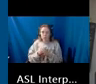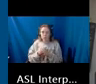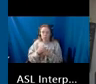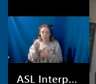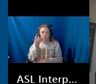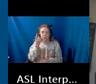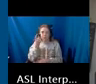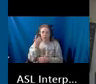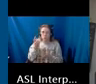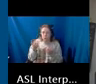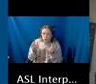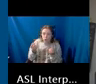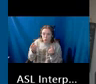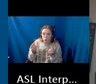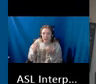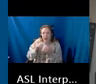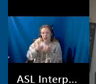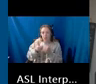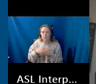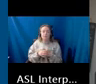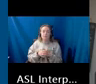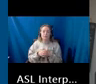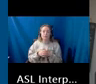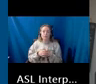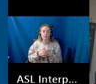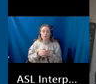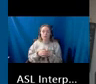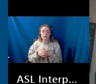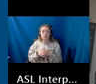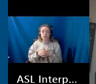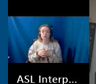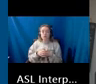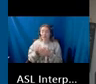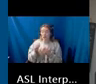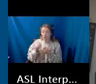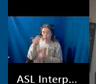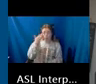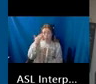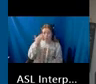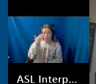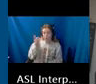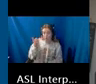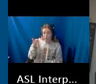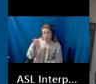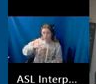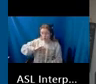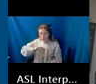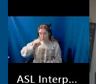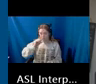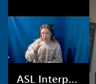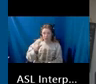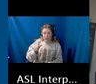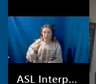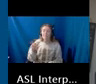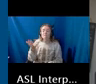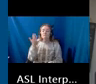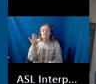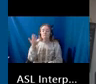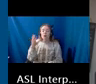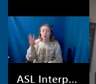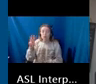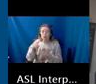in terms of our research. How do I know if my sources are credible, reliable? The 5W framework: who's the author,